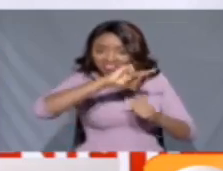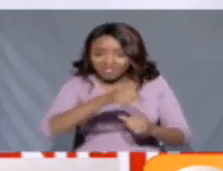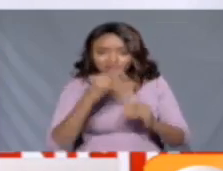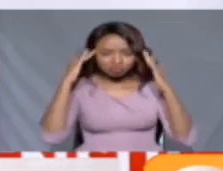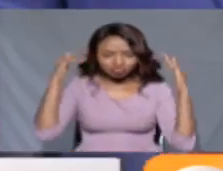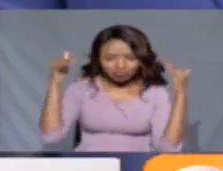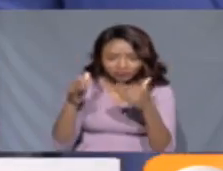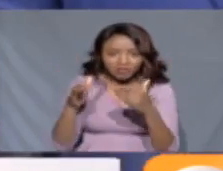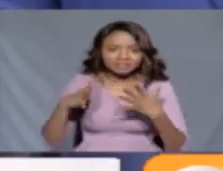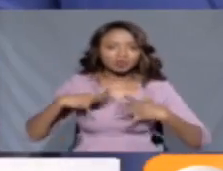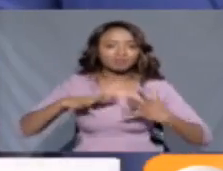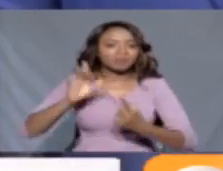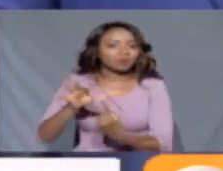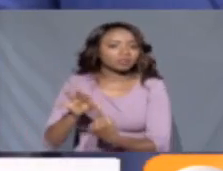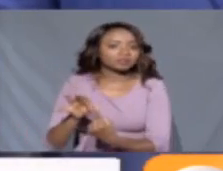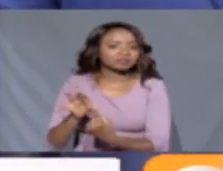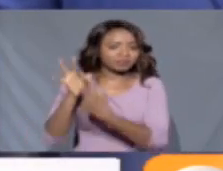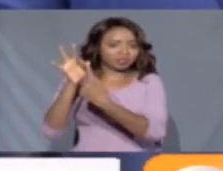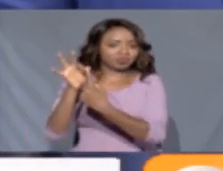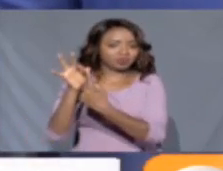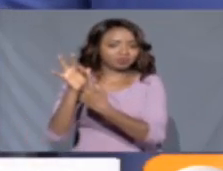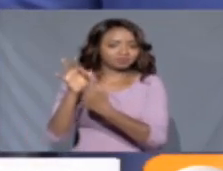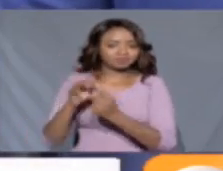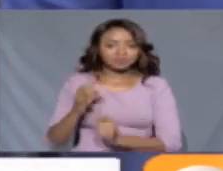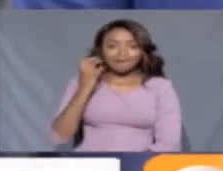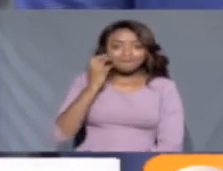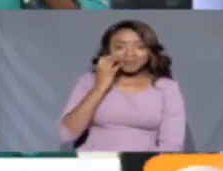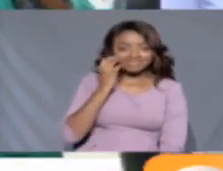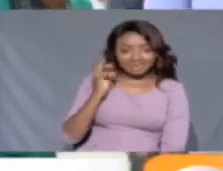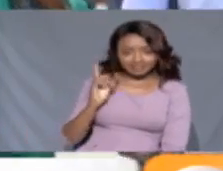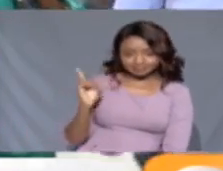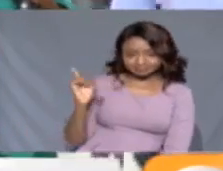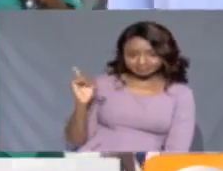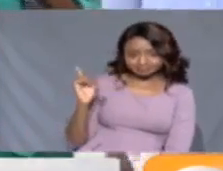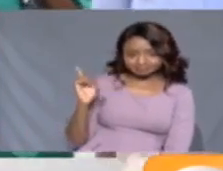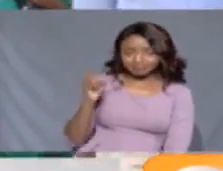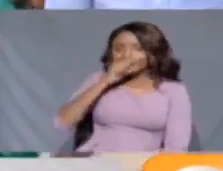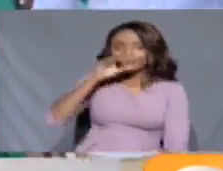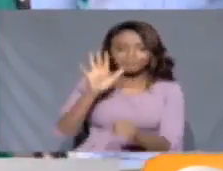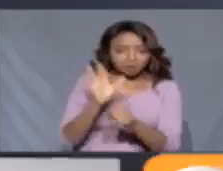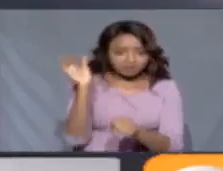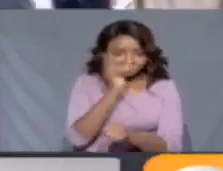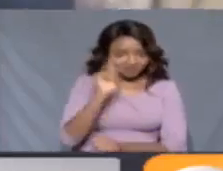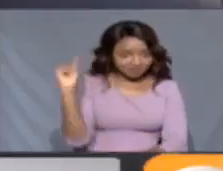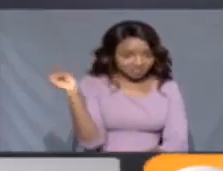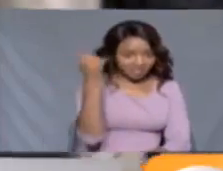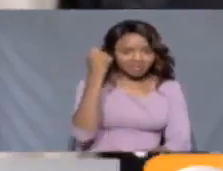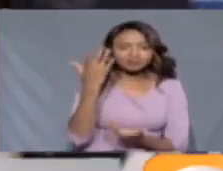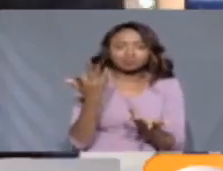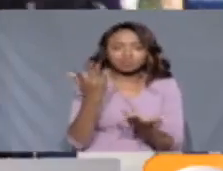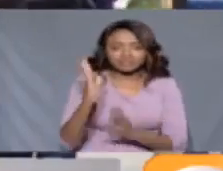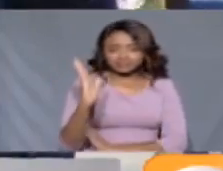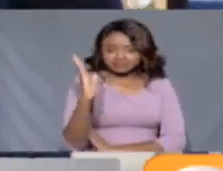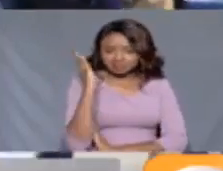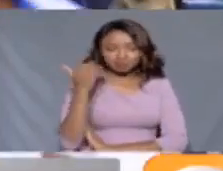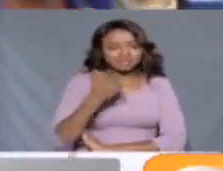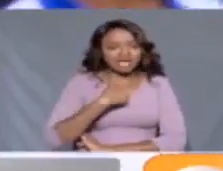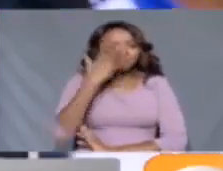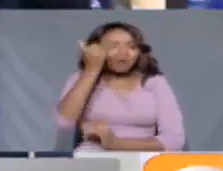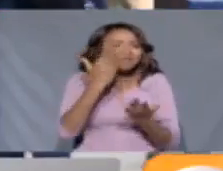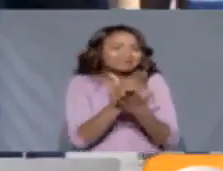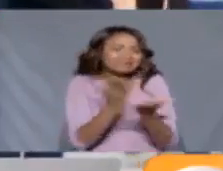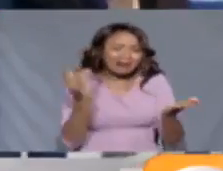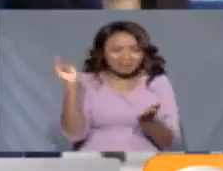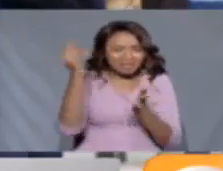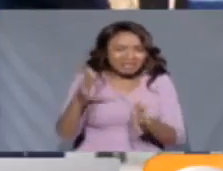special populations. Interior Cabinet Secretary Dr. Fred Matiang'i giving an assurance to Kenyans on security amid fears that some